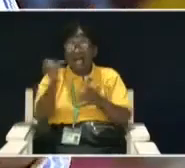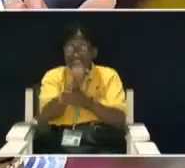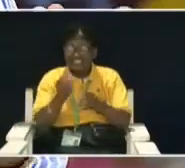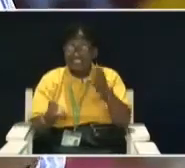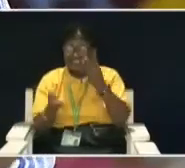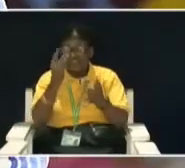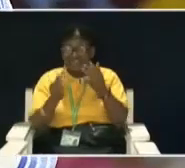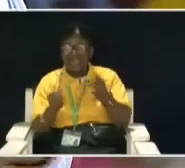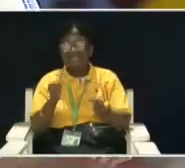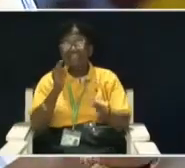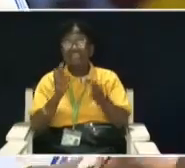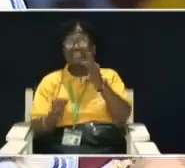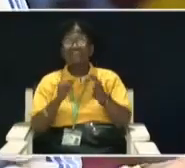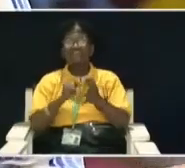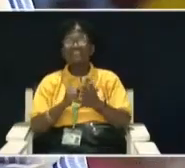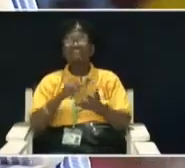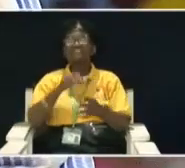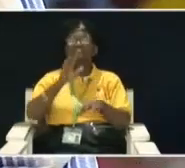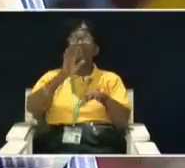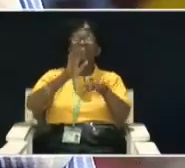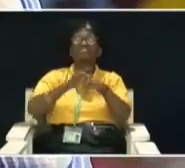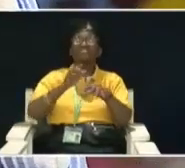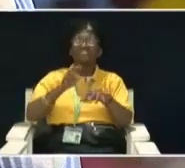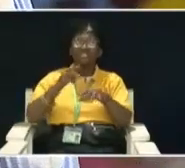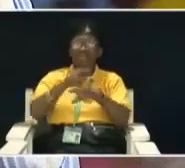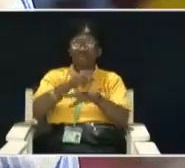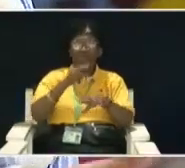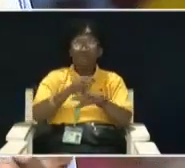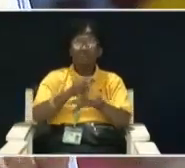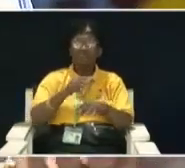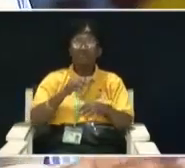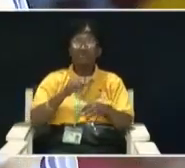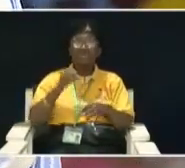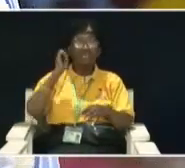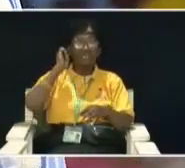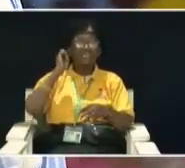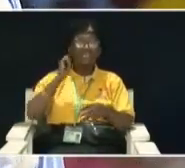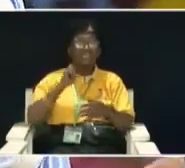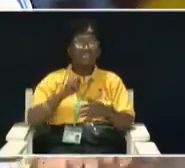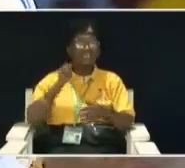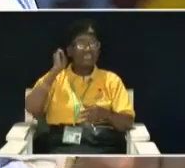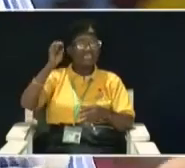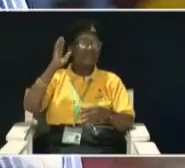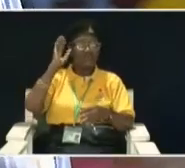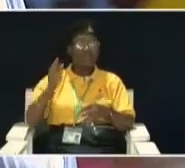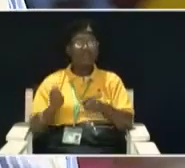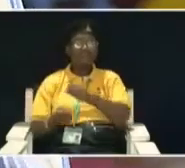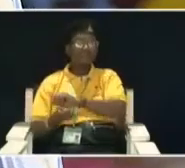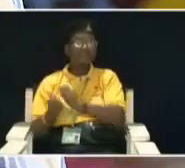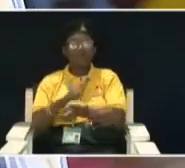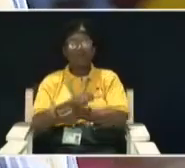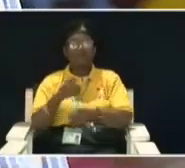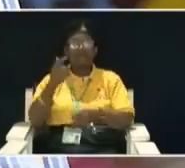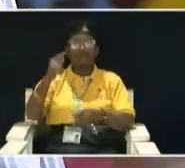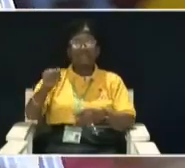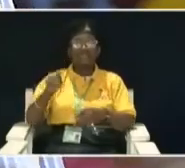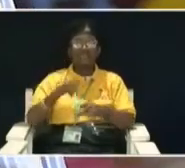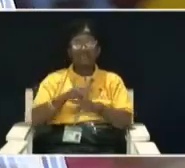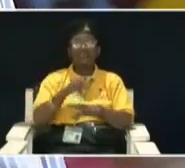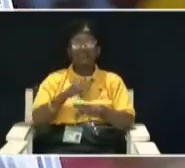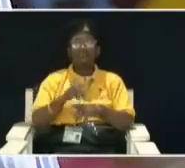If it touches wood, it will turn the wood to fire. That's why they will say the wood is firewood.